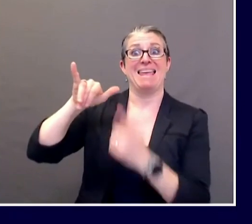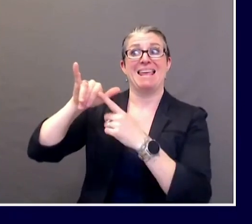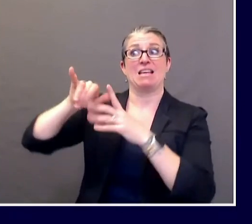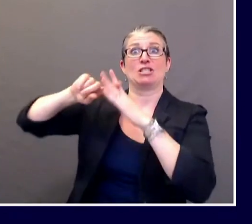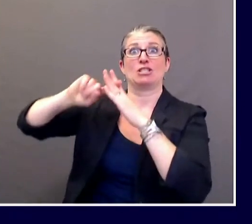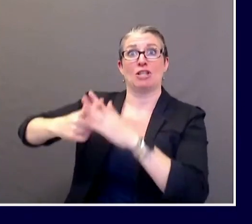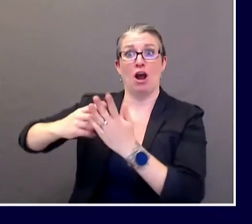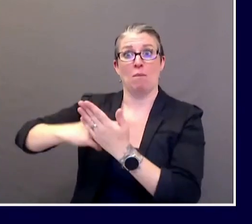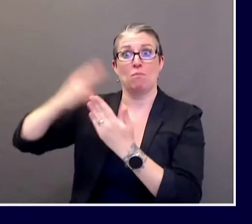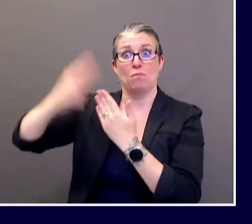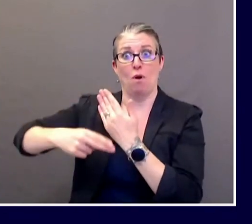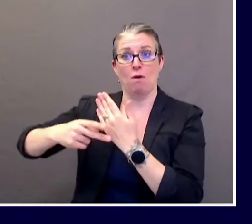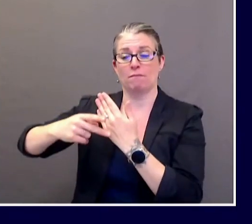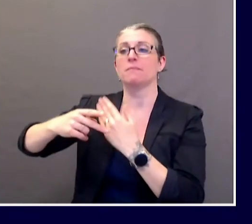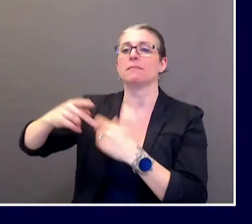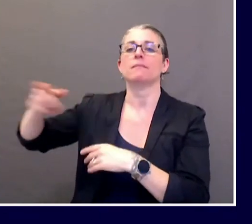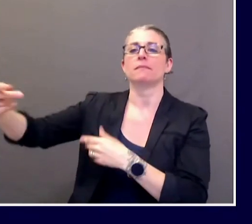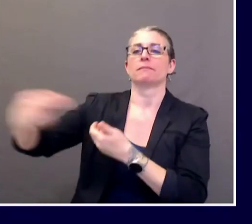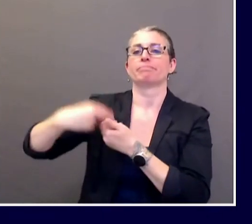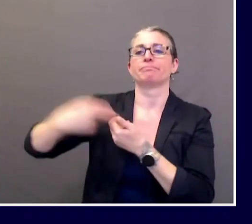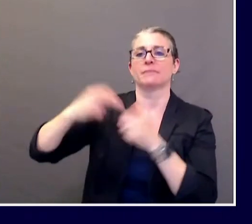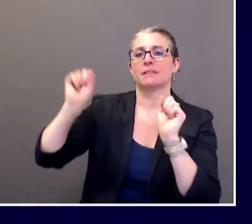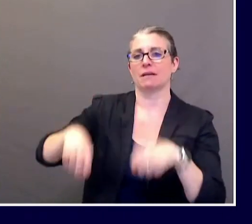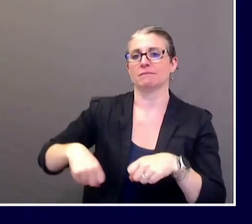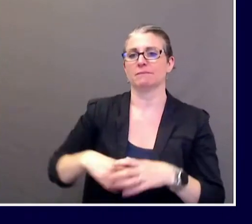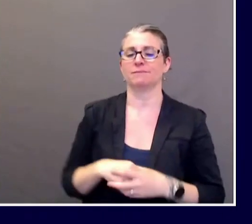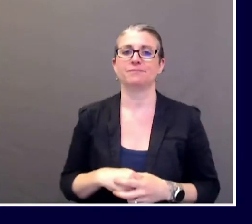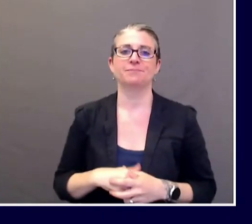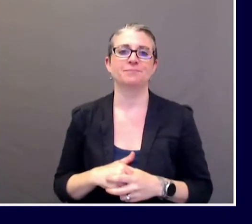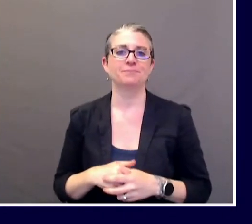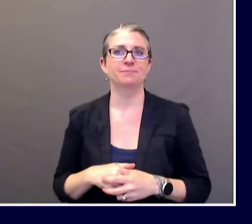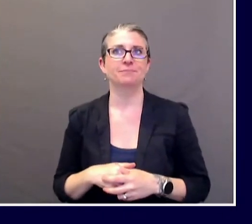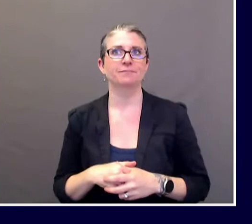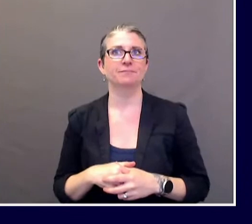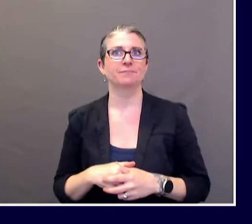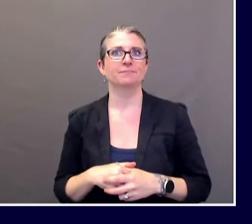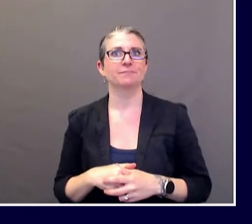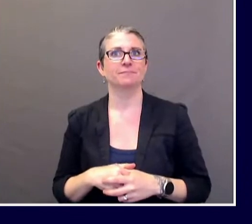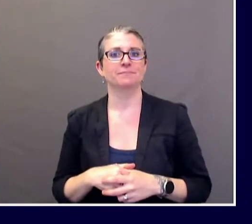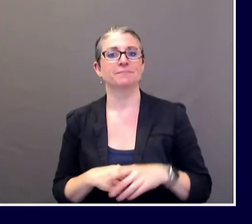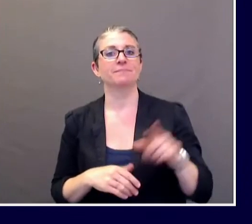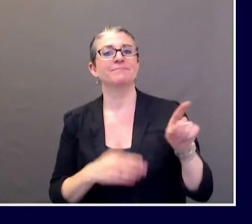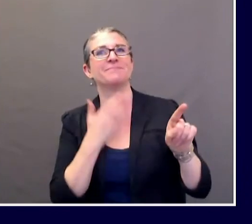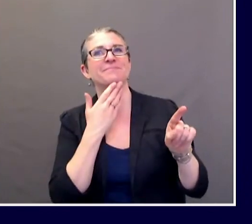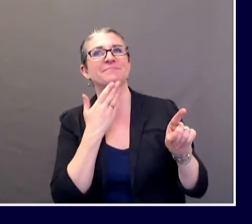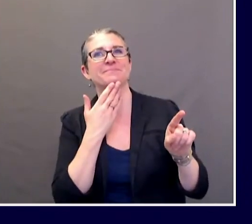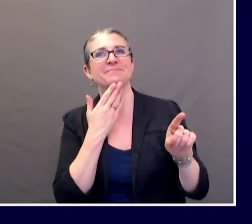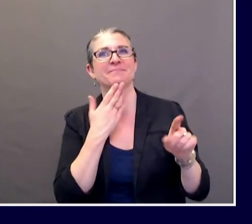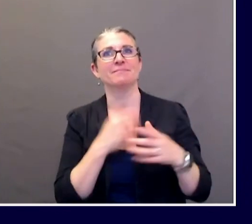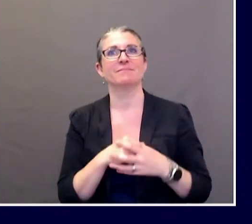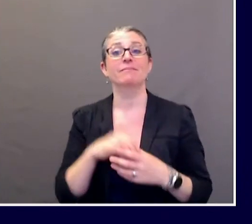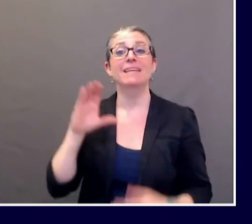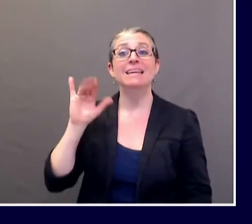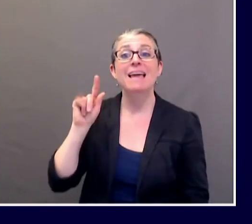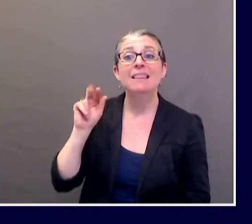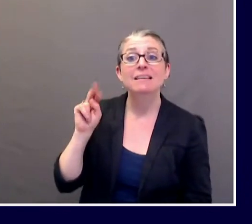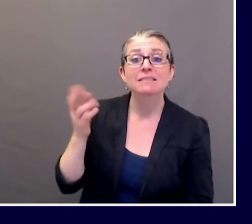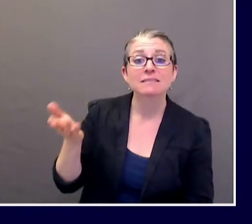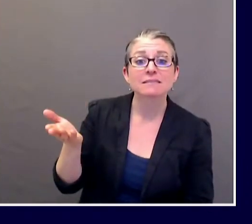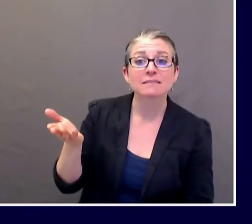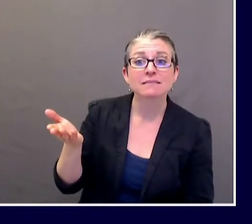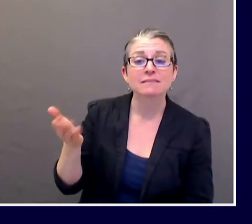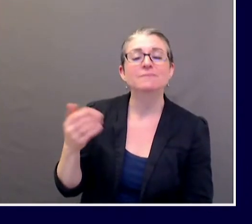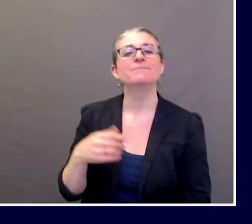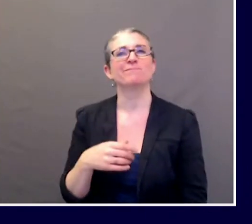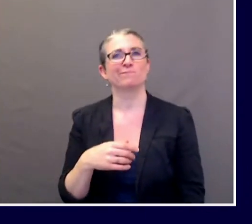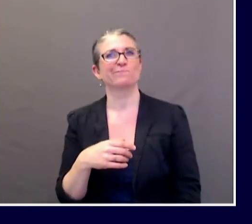Over to Caitlin Andrews next. Hey, good afternoon, Dr. Shah, Commissioner Lambrou. Sorry if I missed this